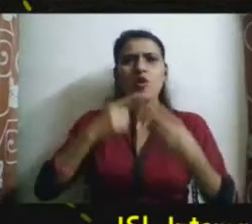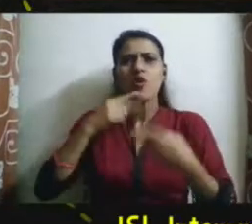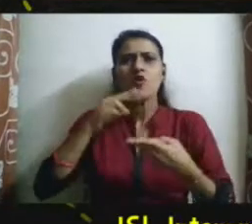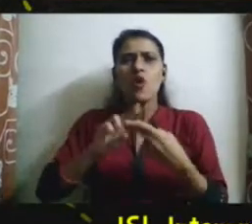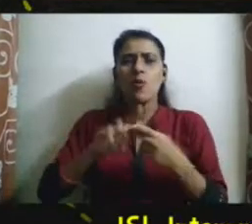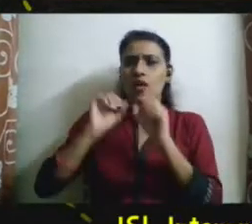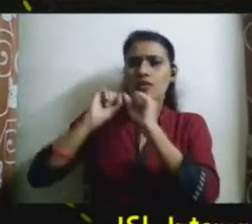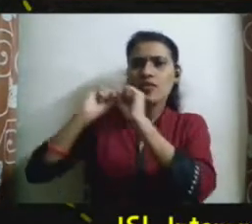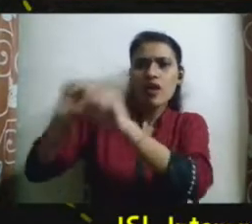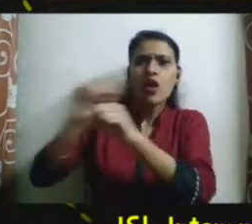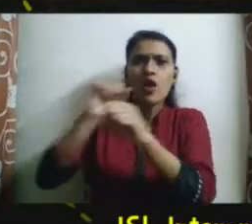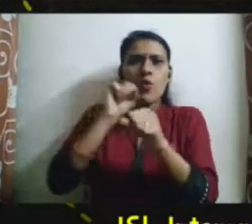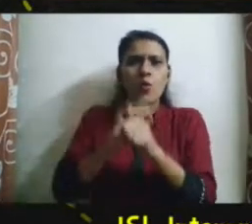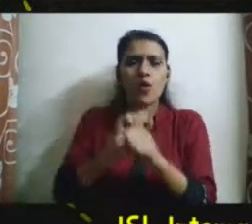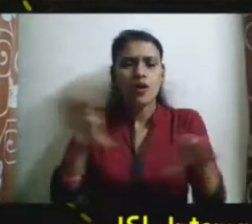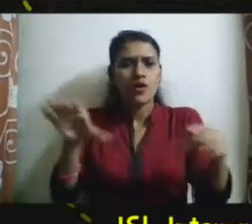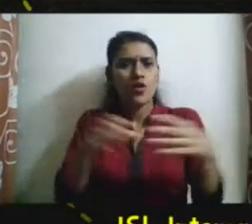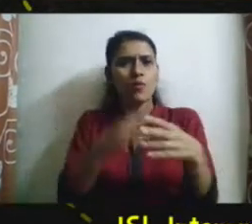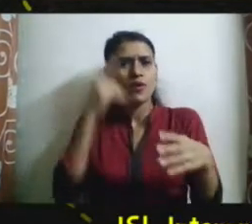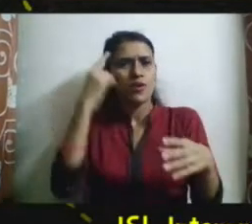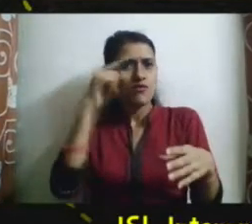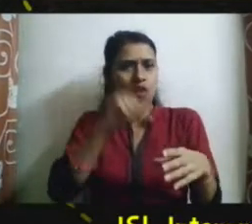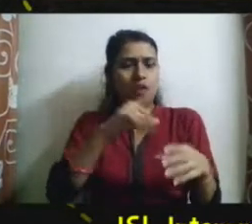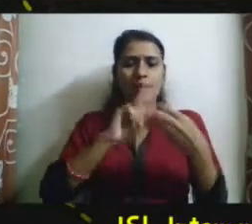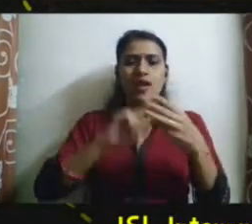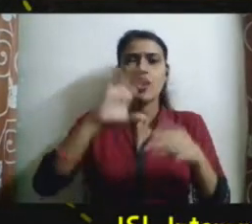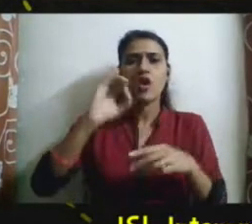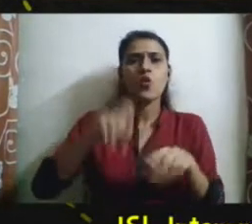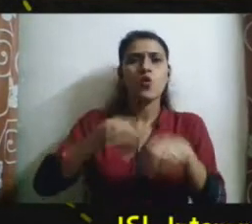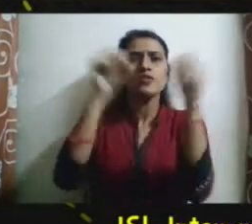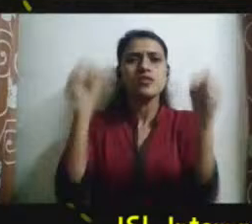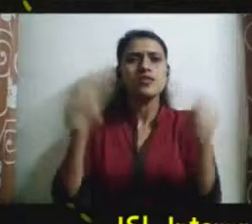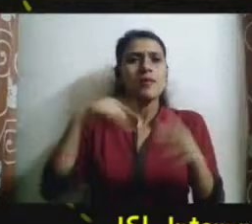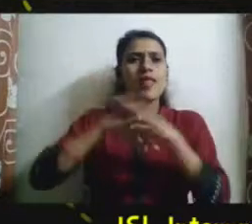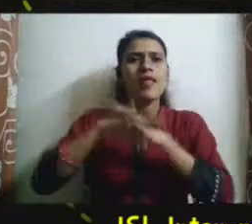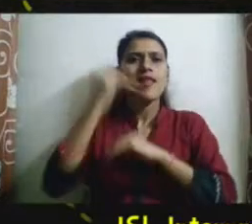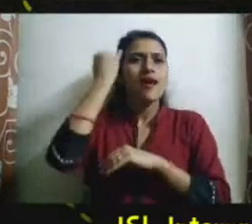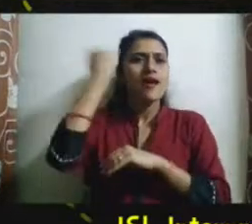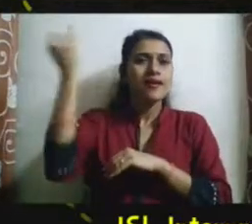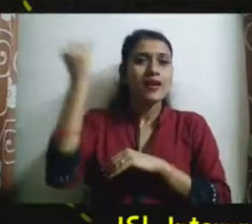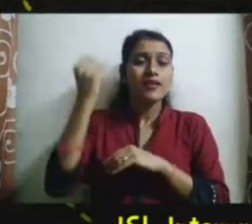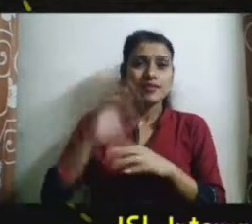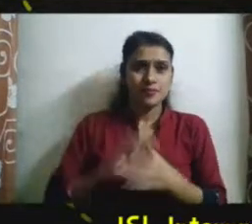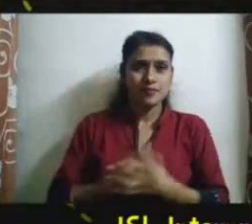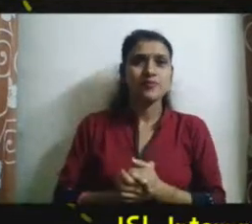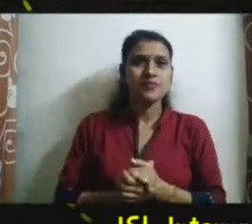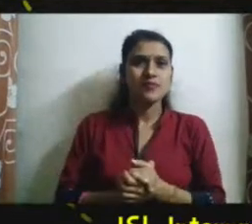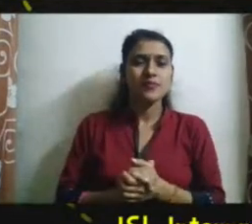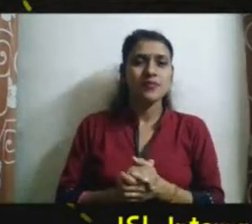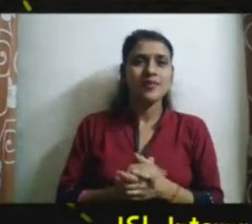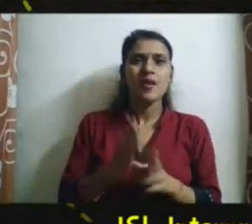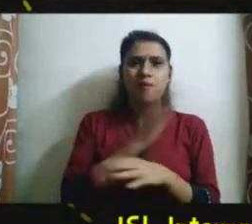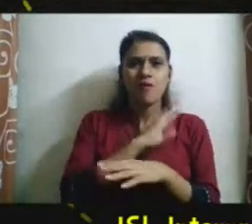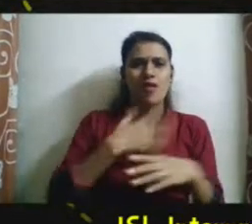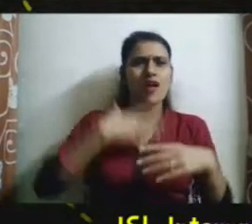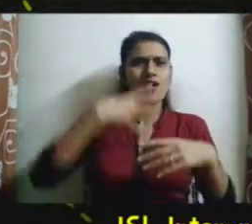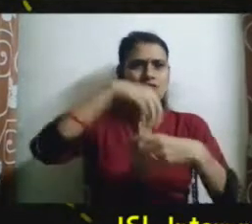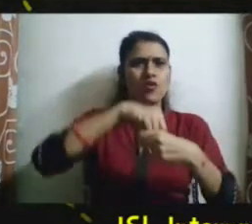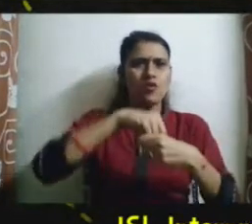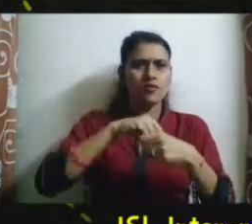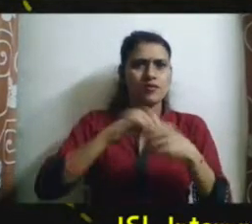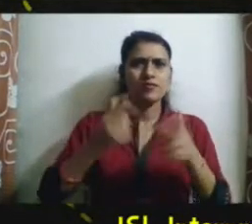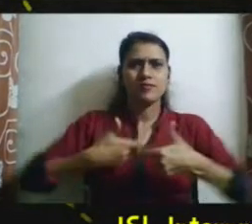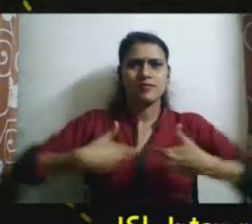as being embedded in a community and an ecosystem of ideas. And in the last panel that I was a part of, on